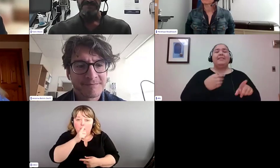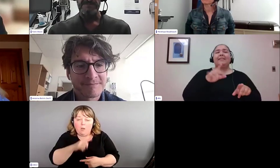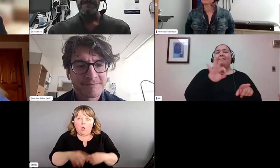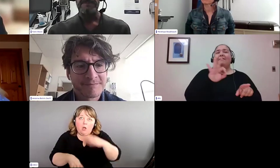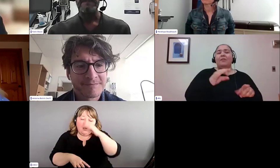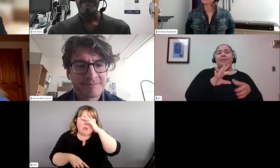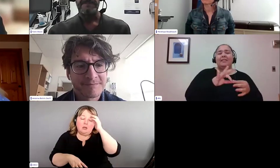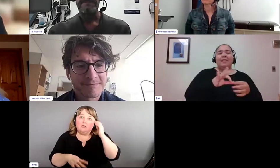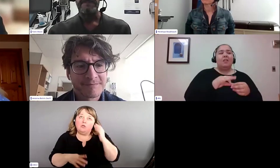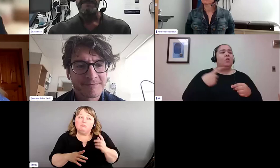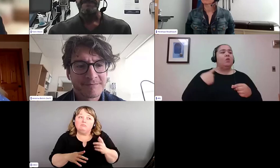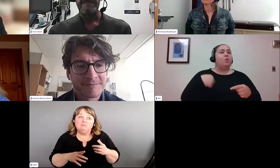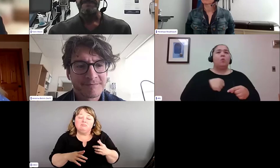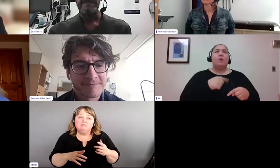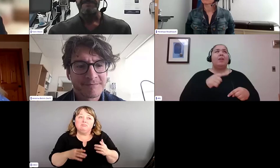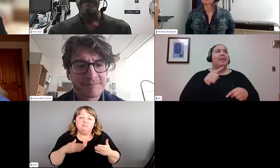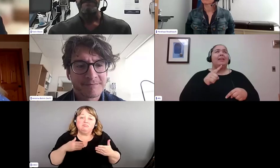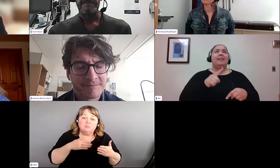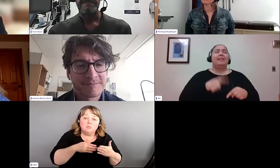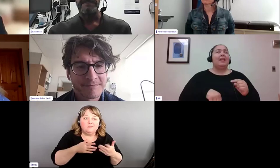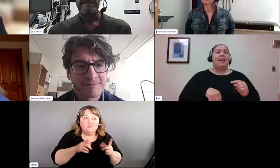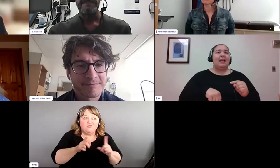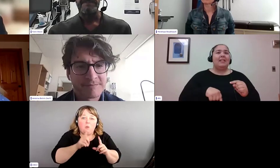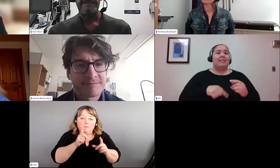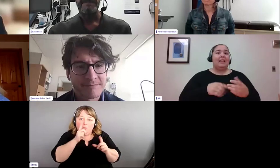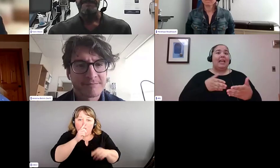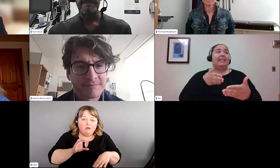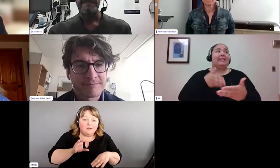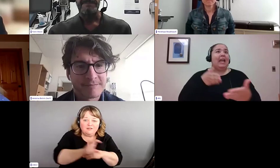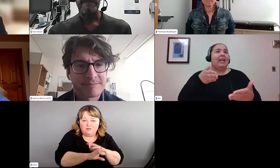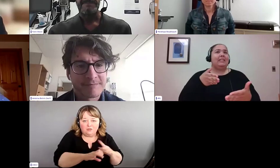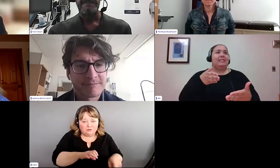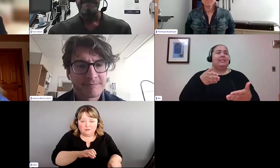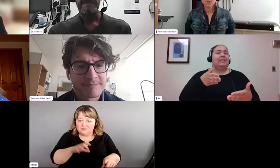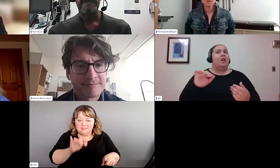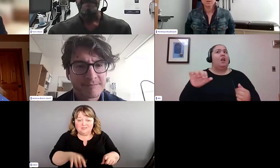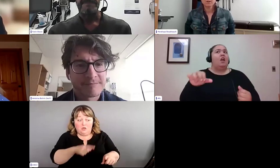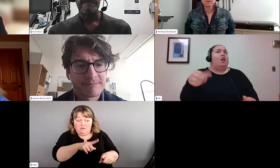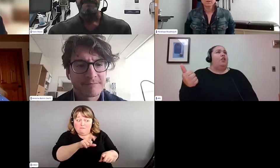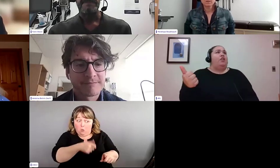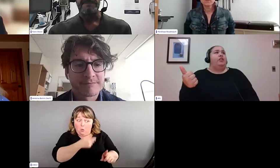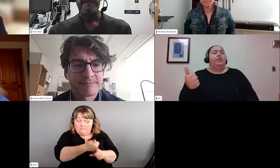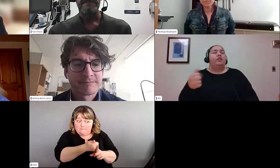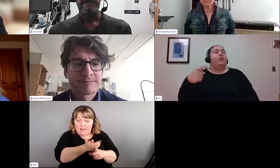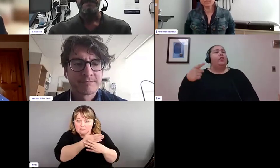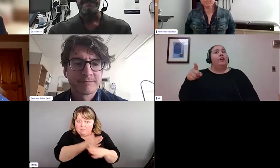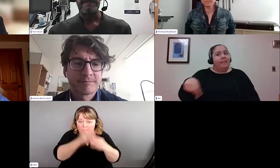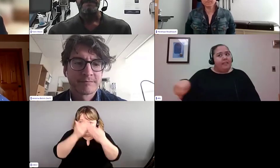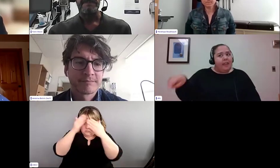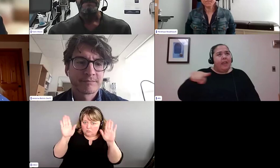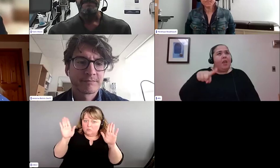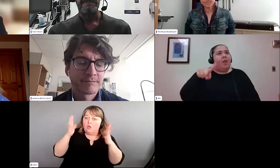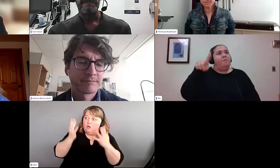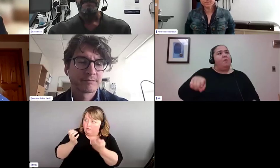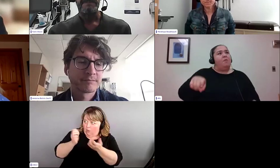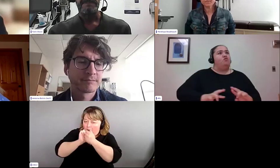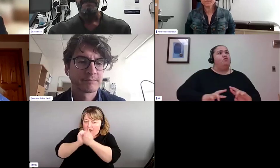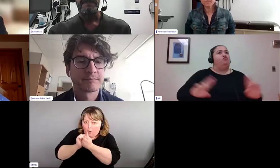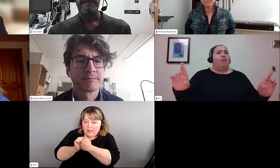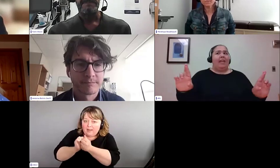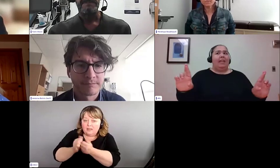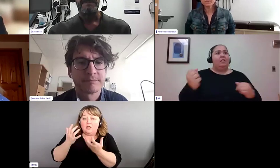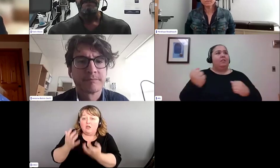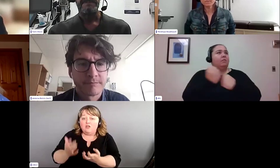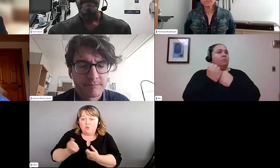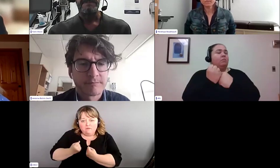can't go against the other. The other must be ready to be accompanied, ready